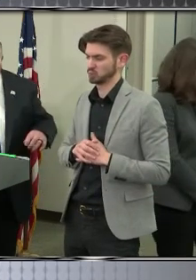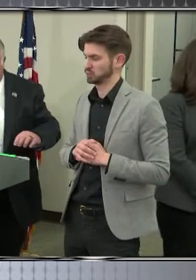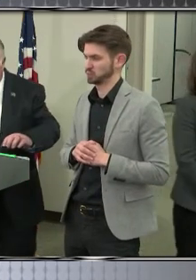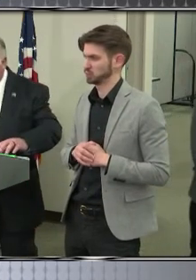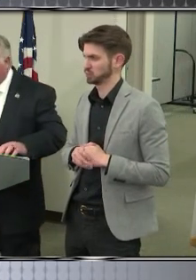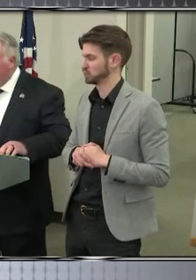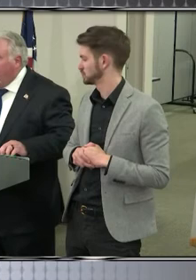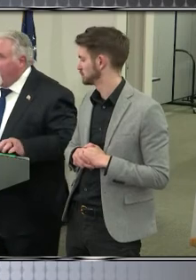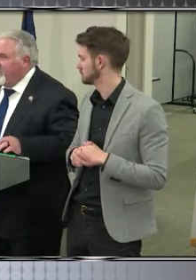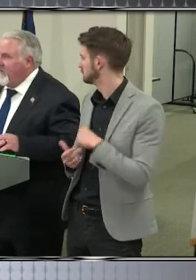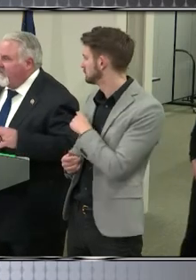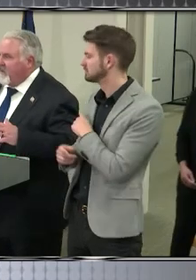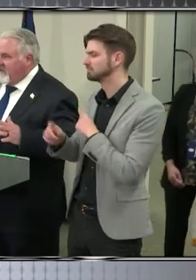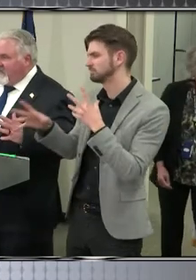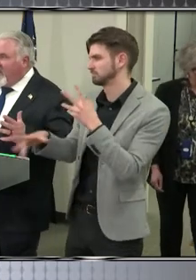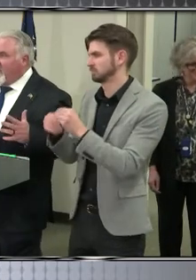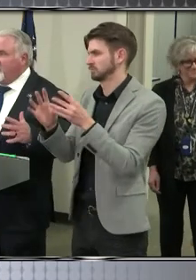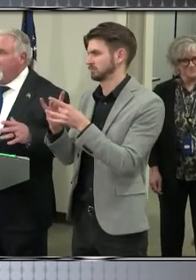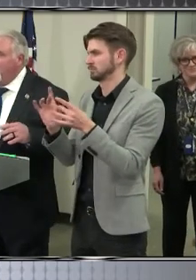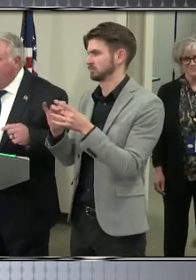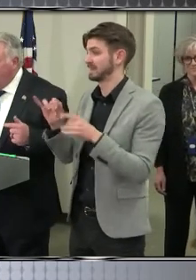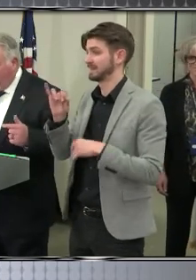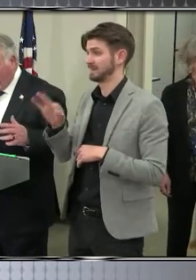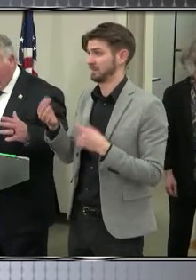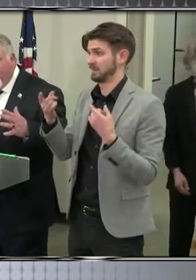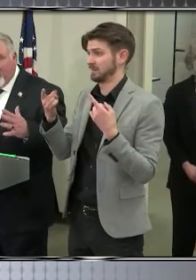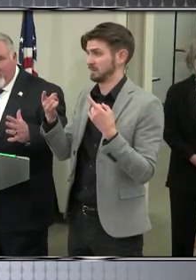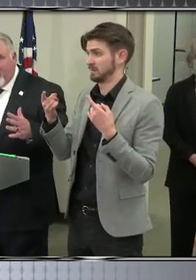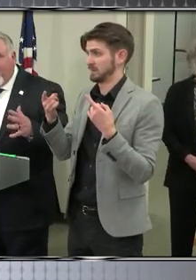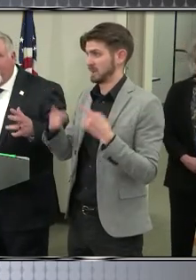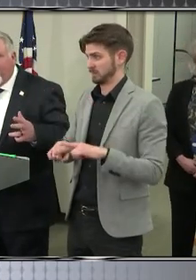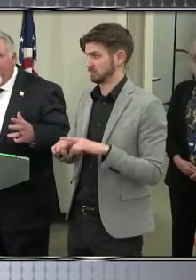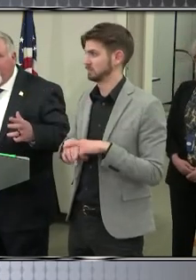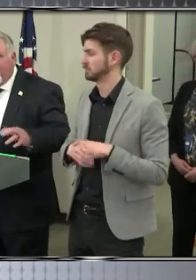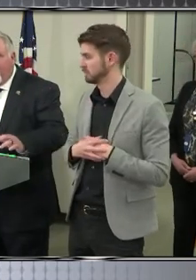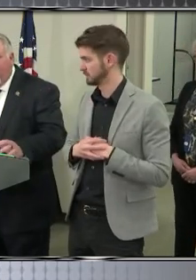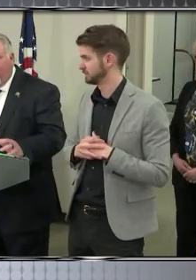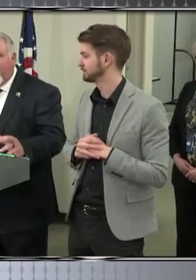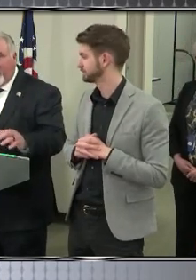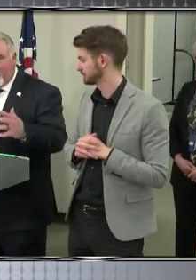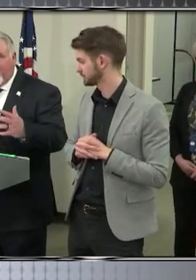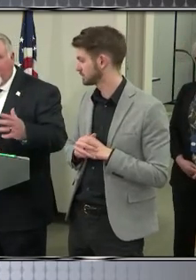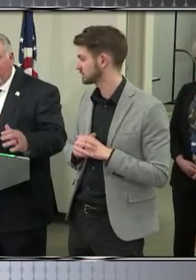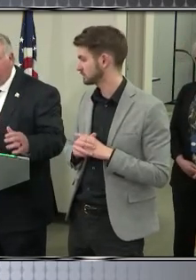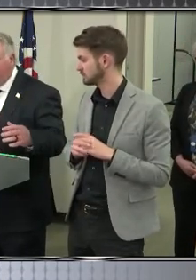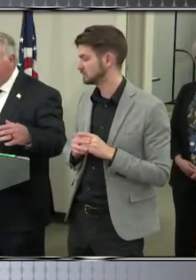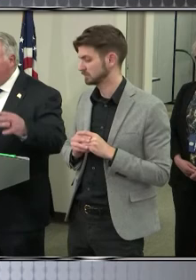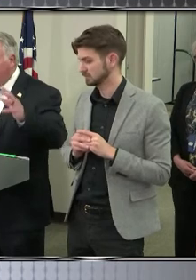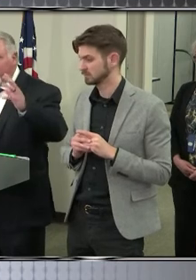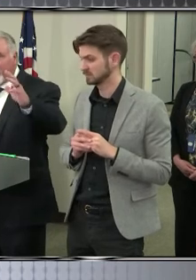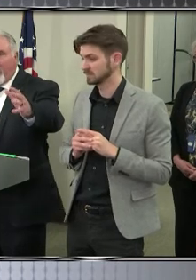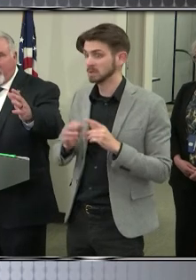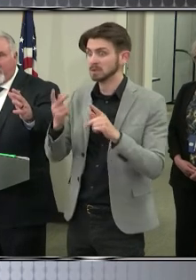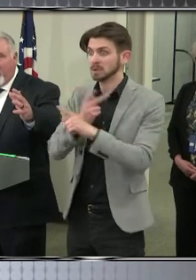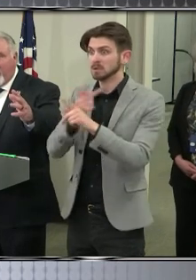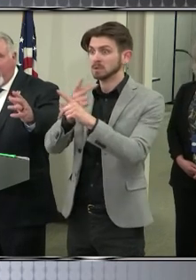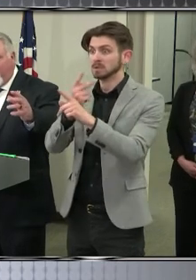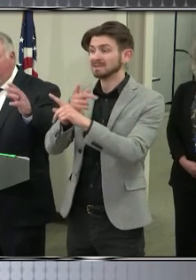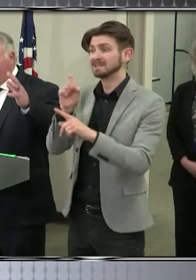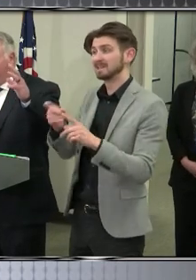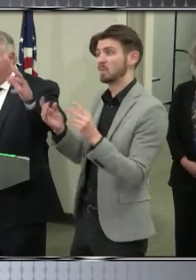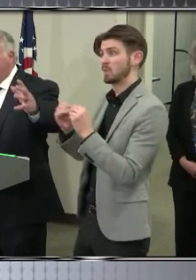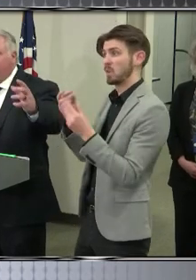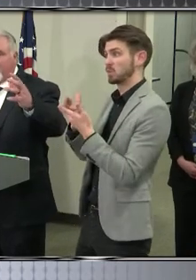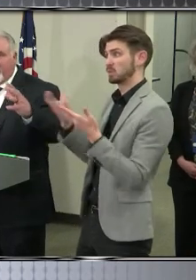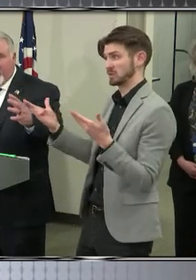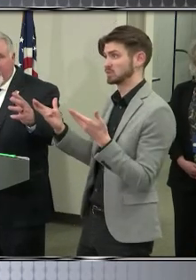Let me talk about that real quick. If there is an event that does come to us and we need the resources, there are federal dollars that